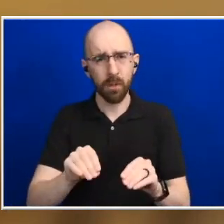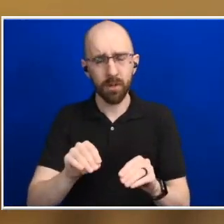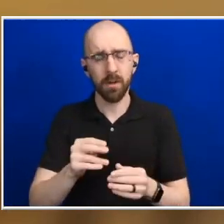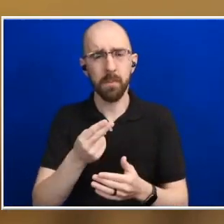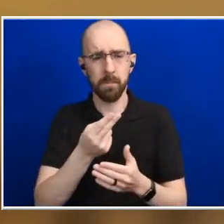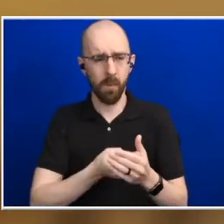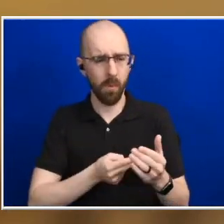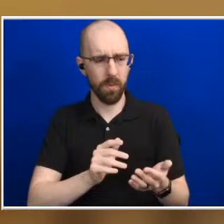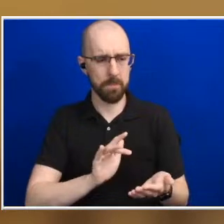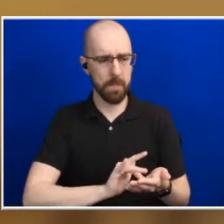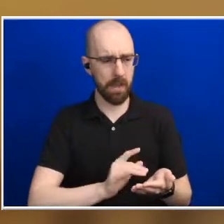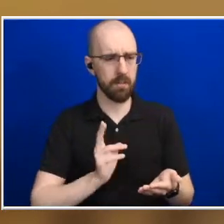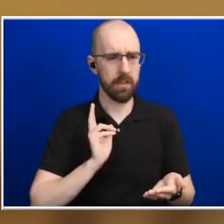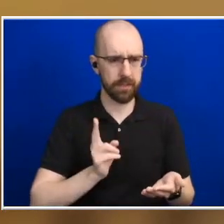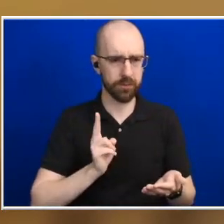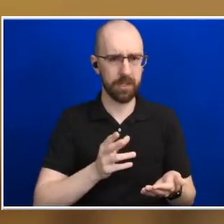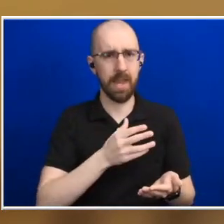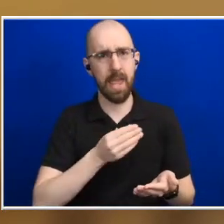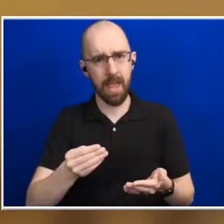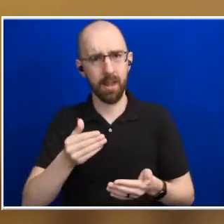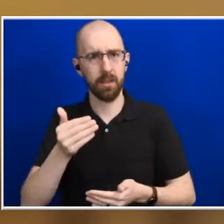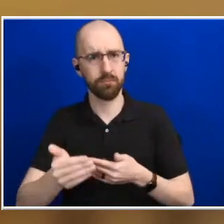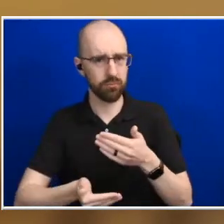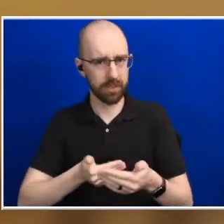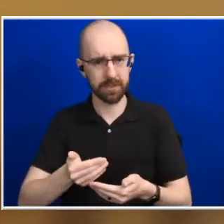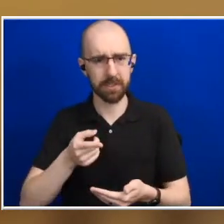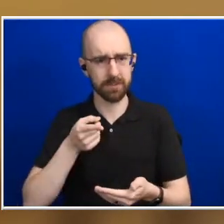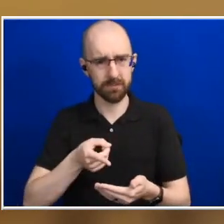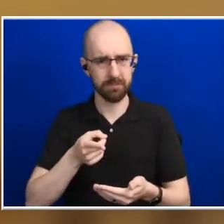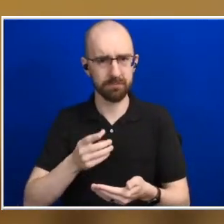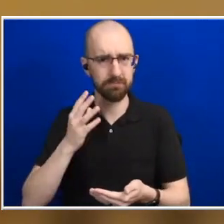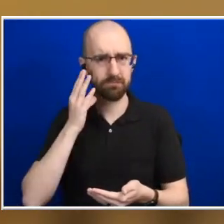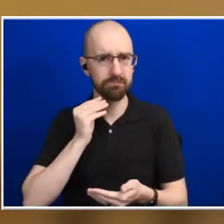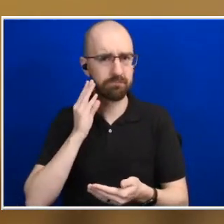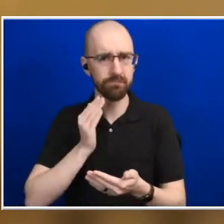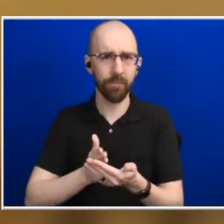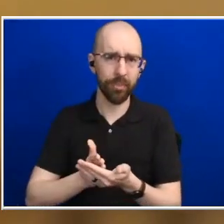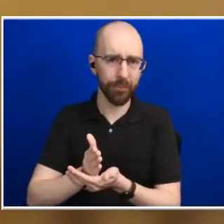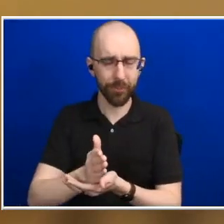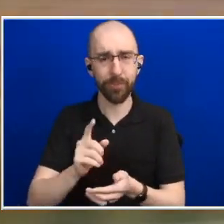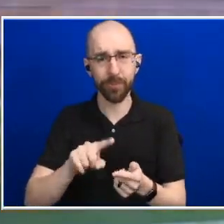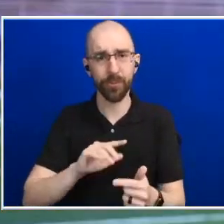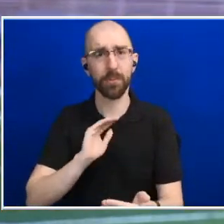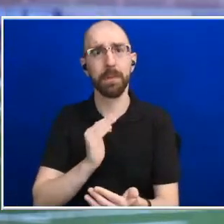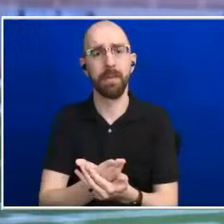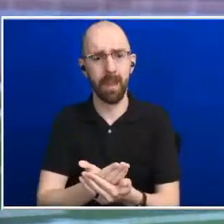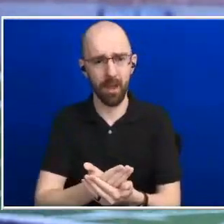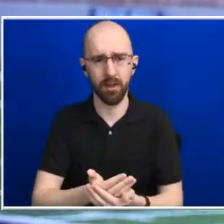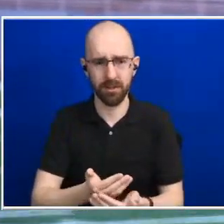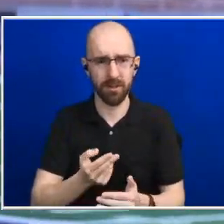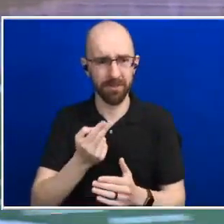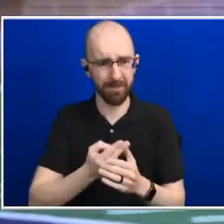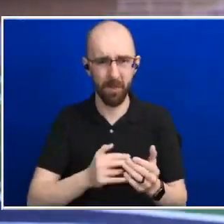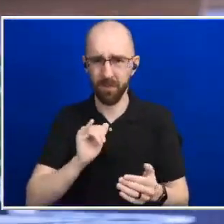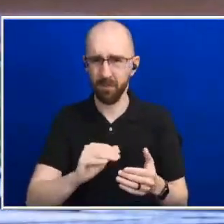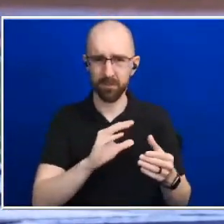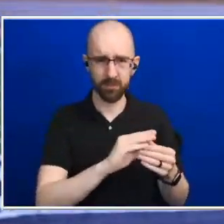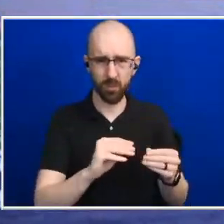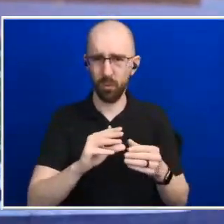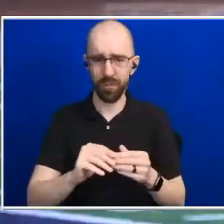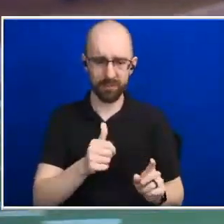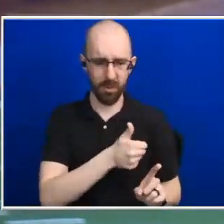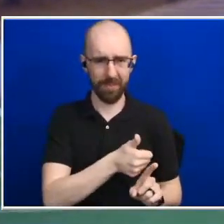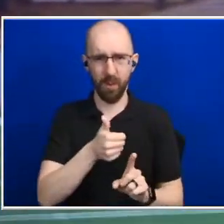medical history and the process that they had gone through, you know, even to be there, you know, both of those stories by themselves could be